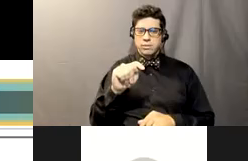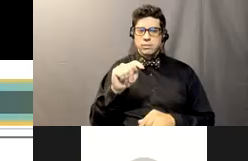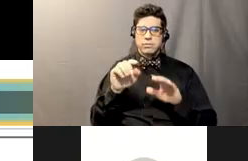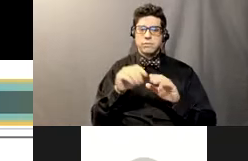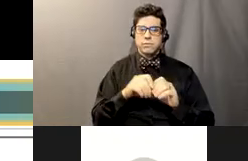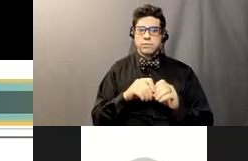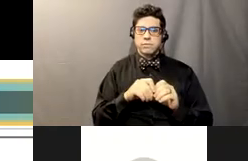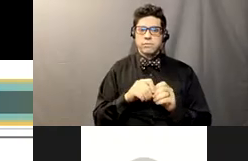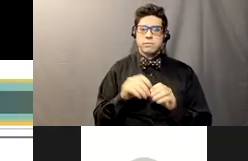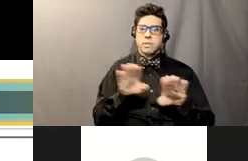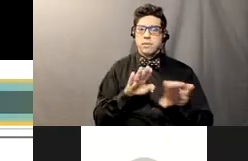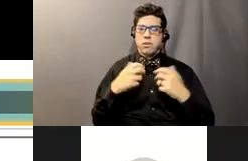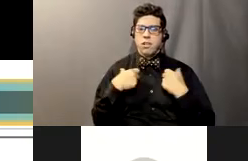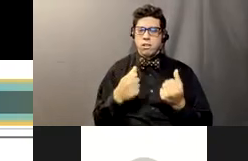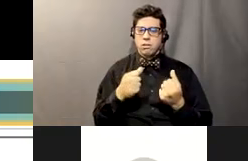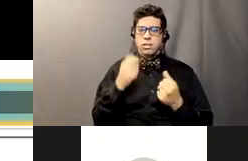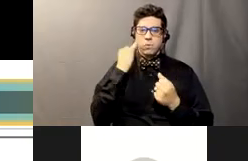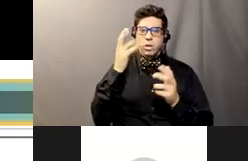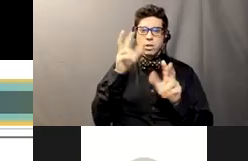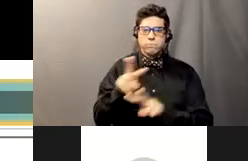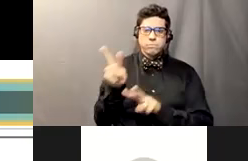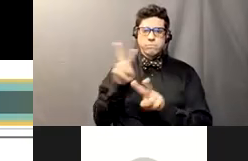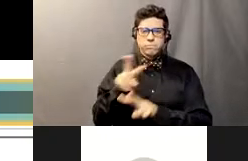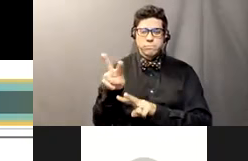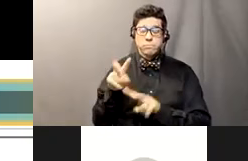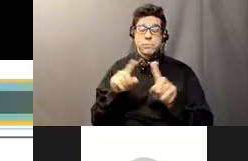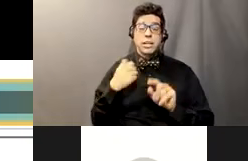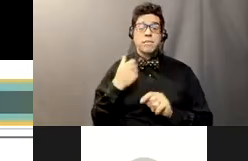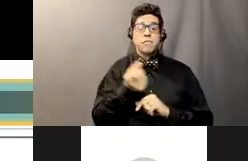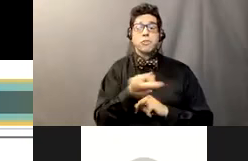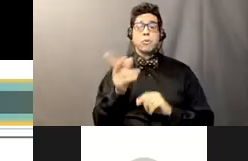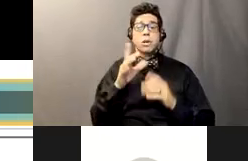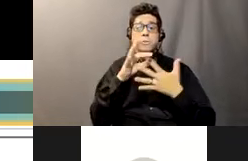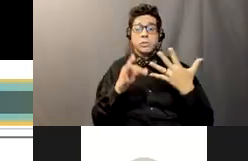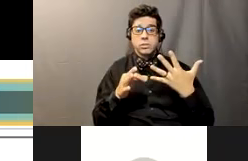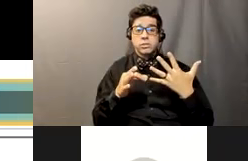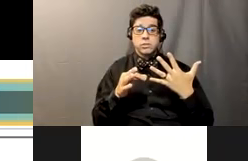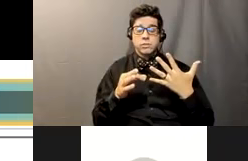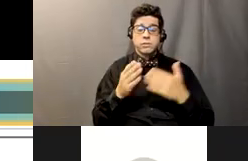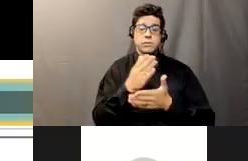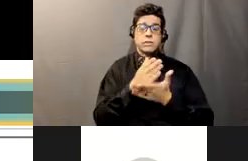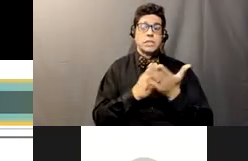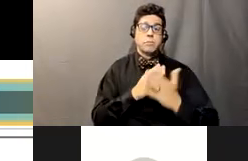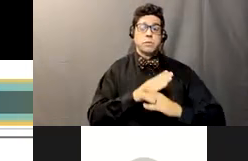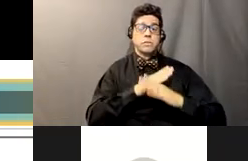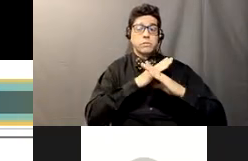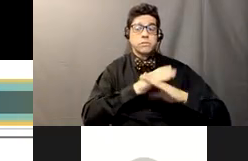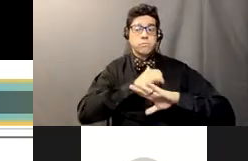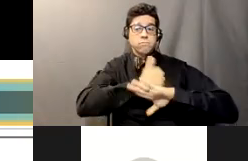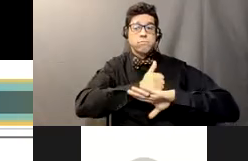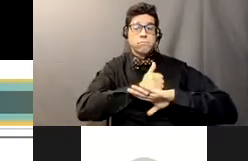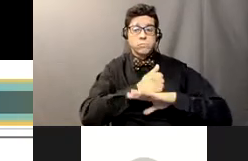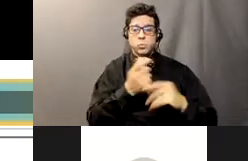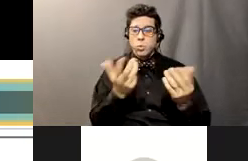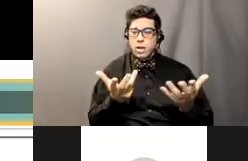look. But we have a few different options in Hemet Unified. So some of the protective factors that we've put in place is that we do our social